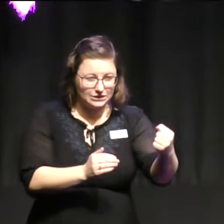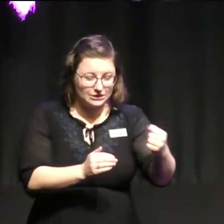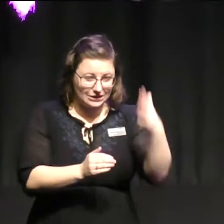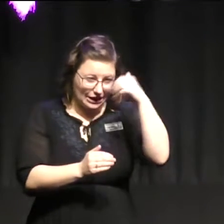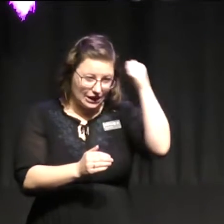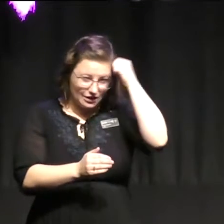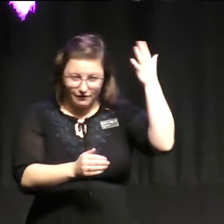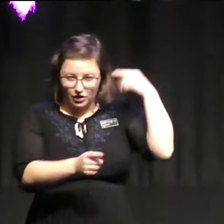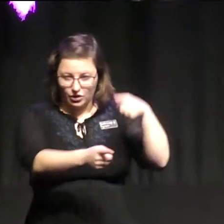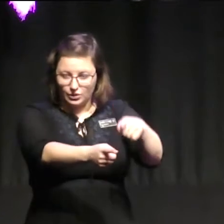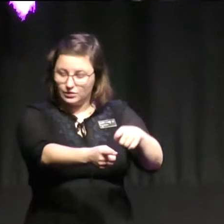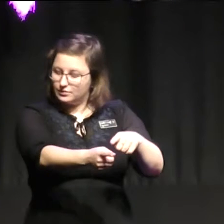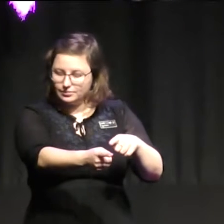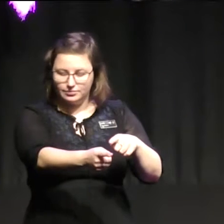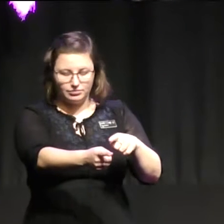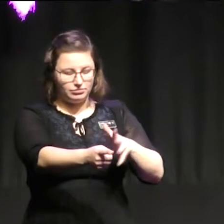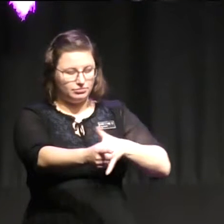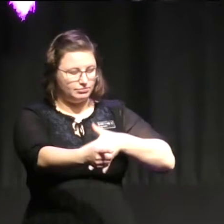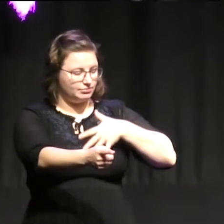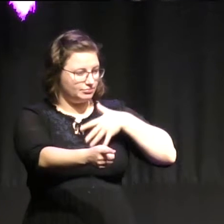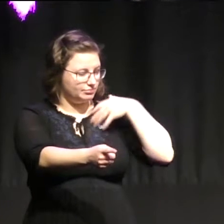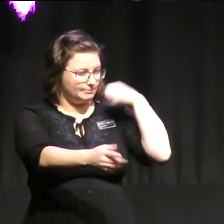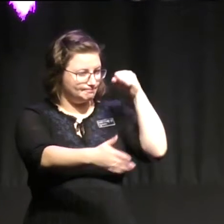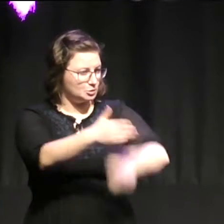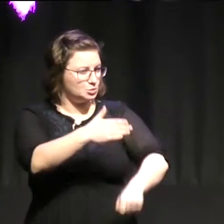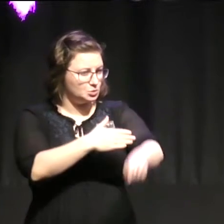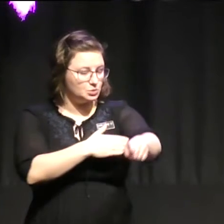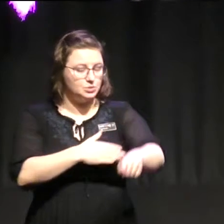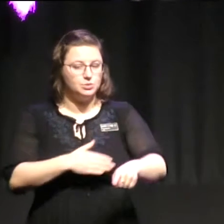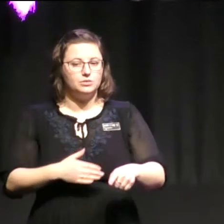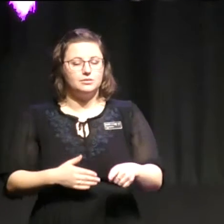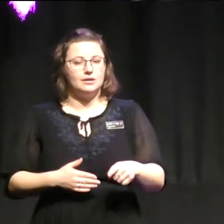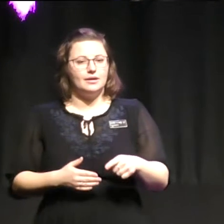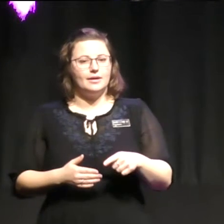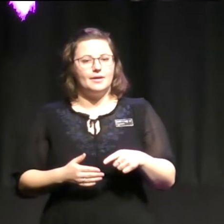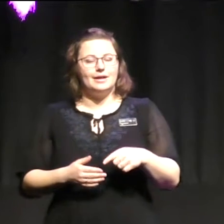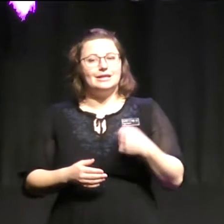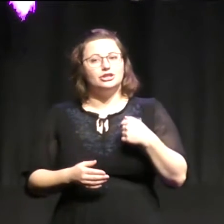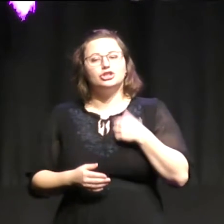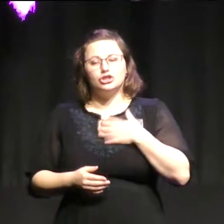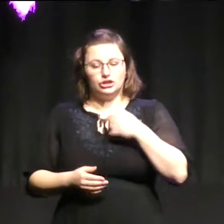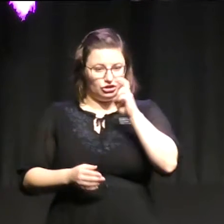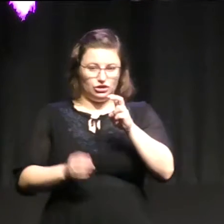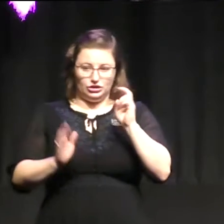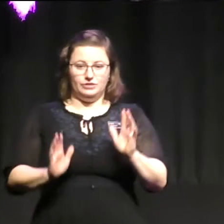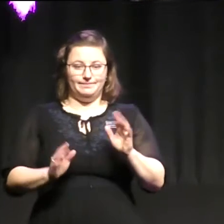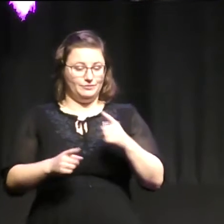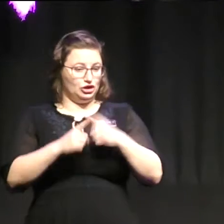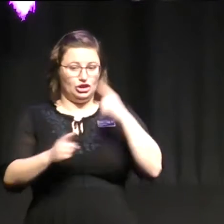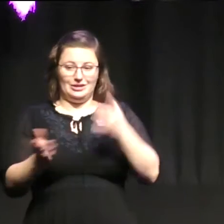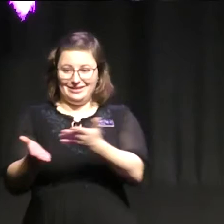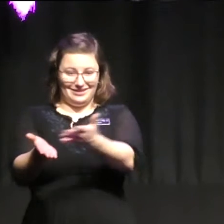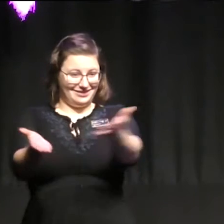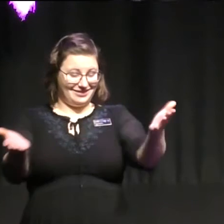in India, and it is very clear that